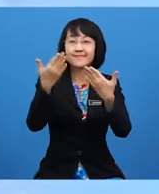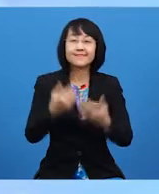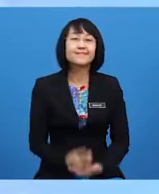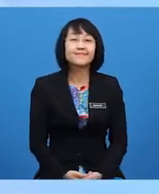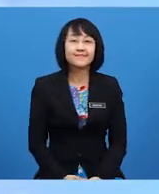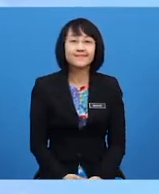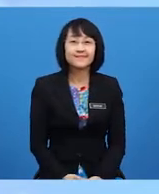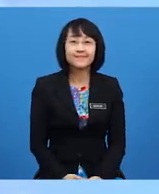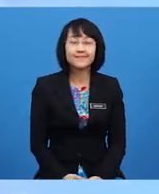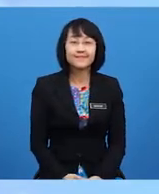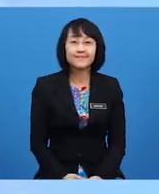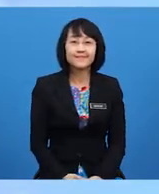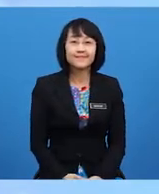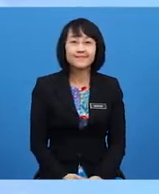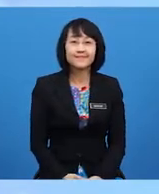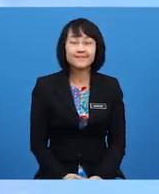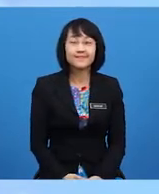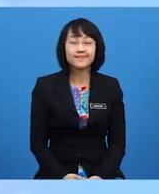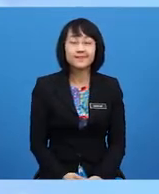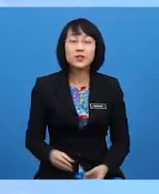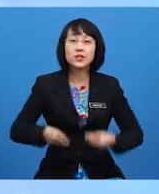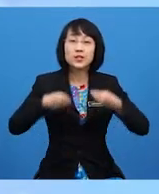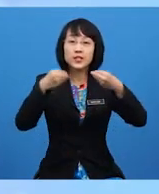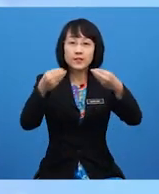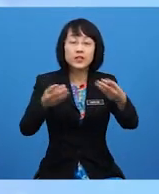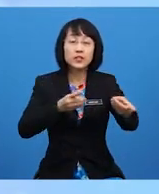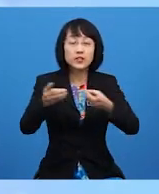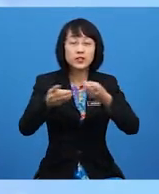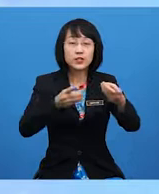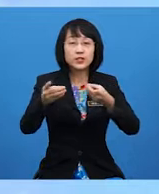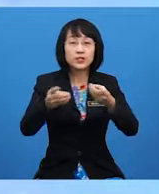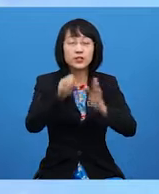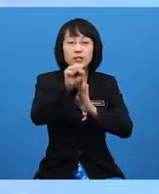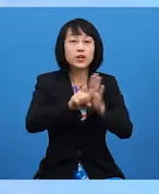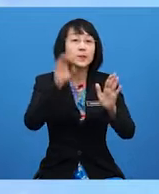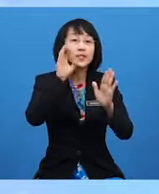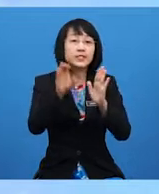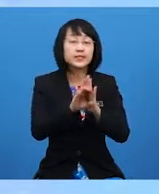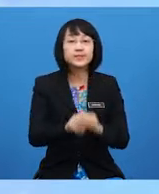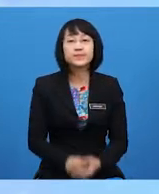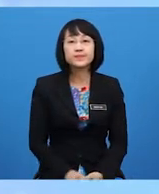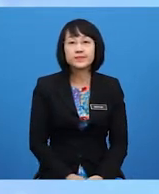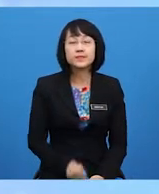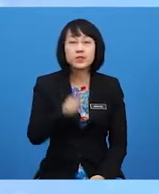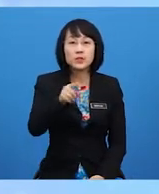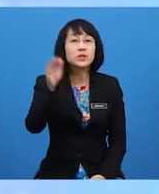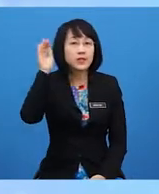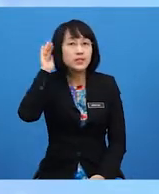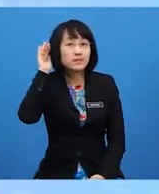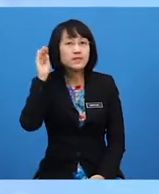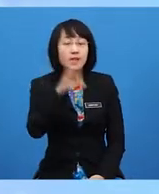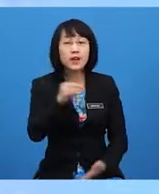We are giving you the description of pictures, and you are going to listen and draw according